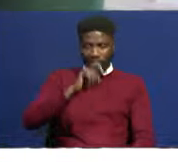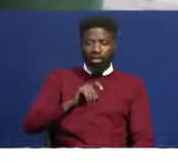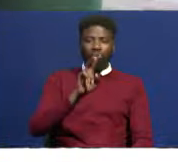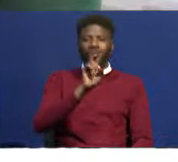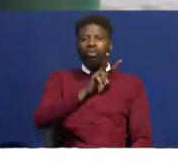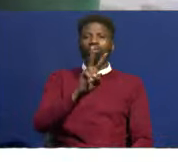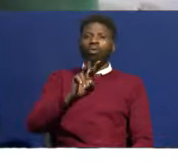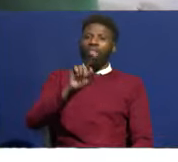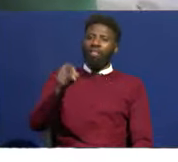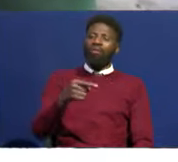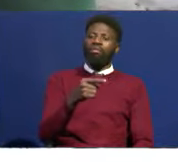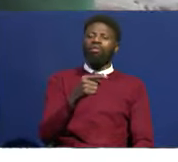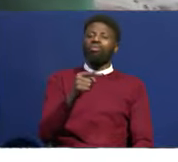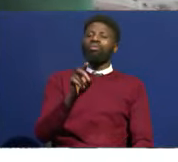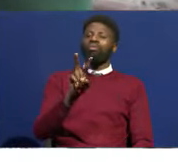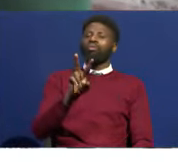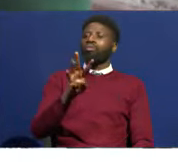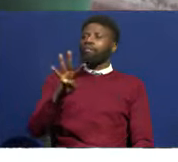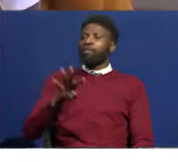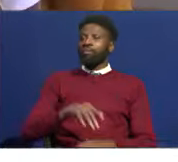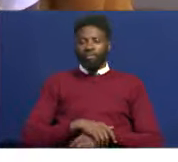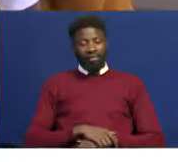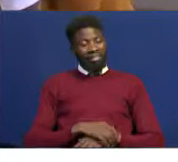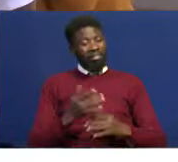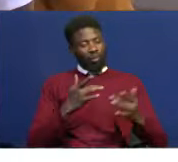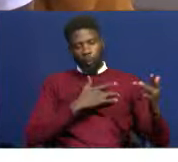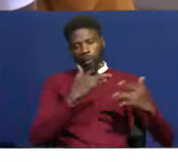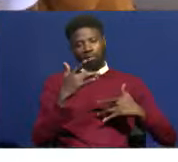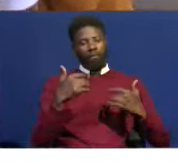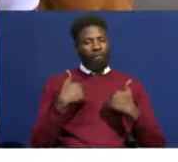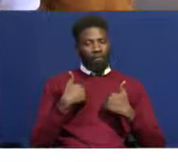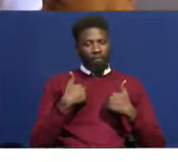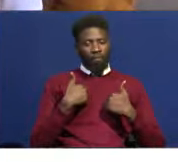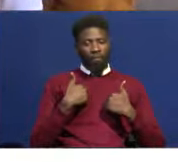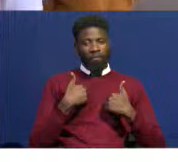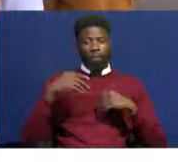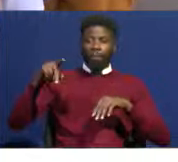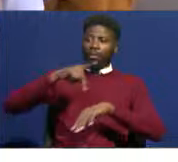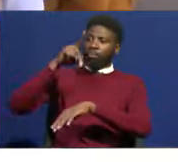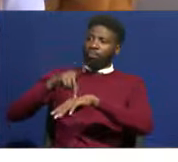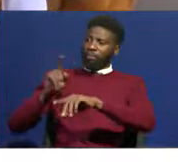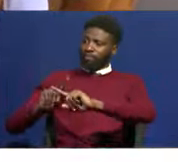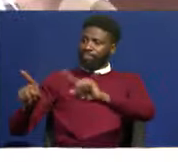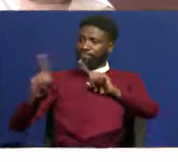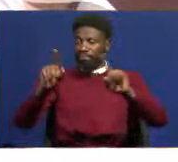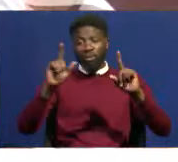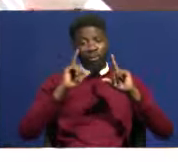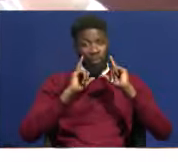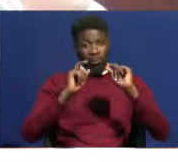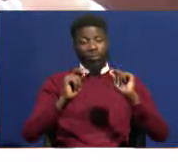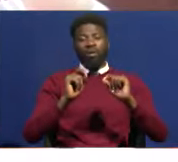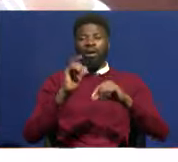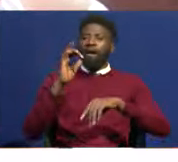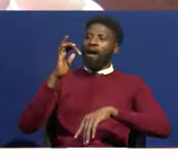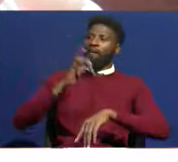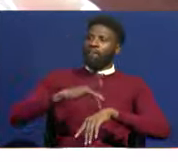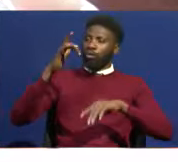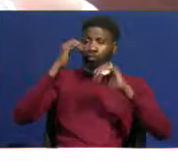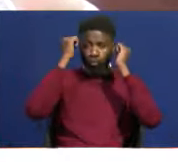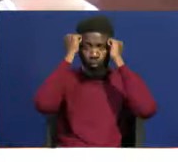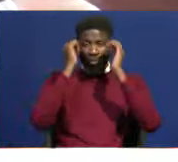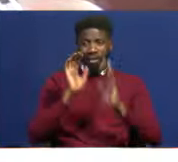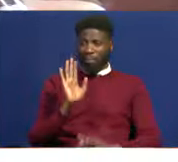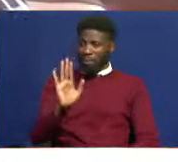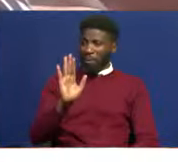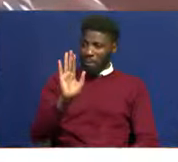22,224. The situation has raised concerns in the schools, with heads of institutions noting that this will affect preparedness of learners, especially